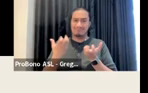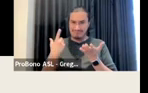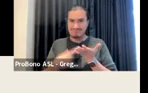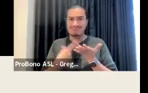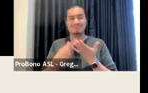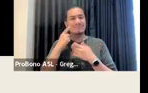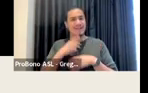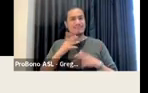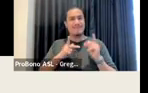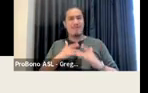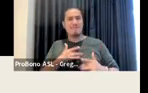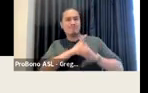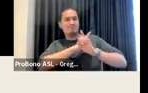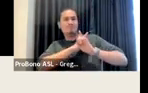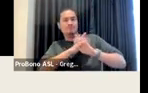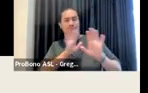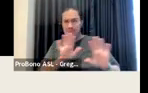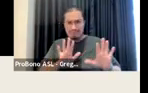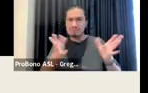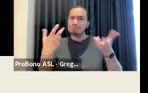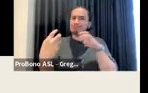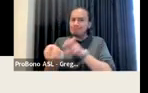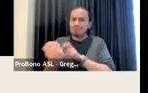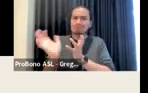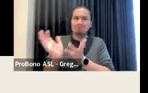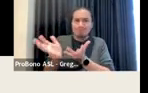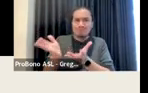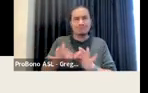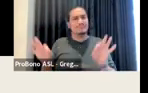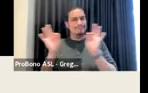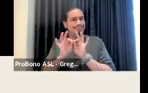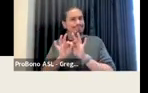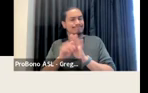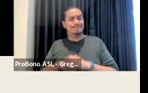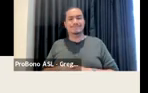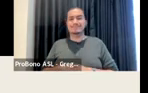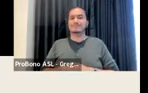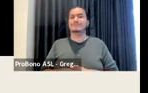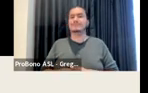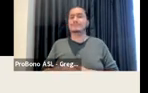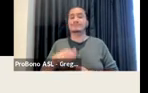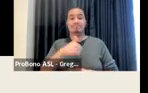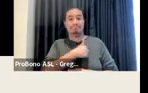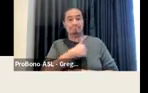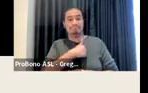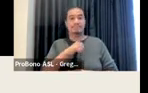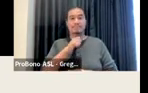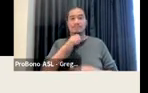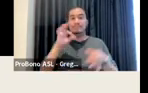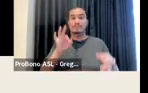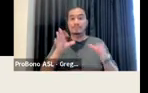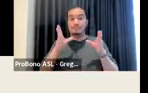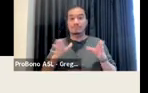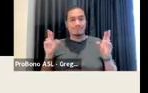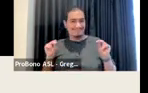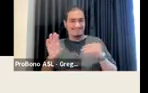defensiveness gets in the way of progress. I just want to know. I want to talk. I want to have a conversation. I am not a perfect person and I am a very busy